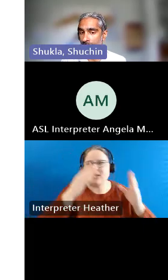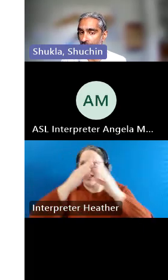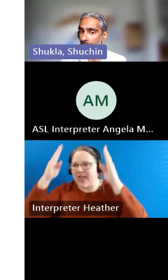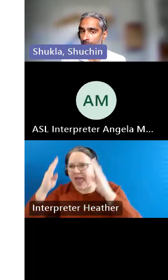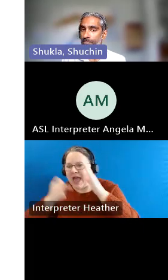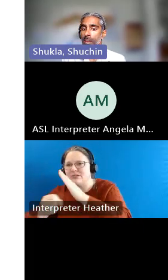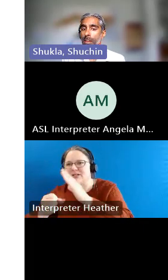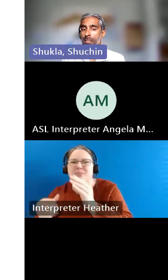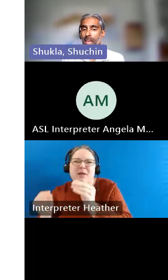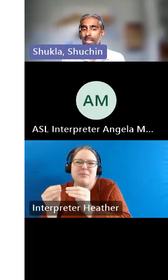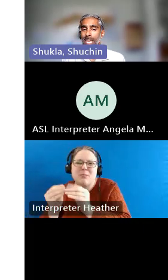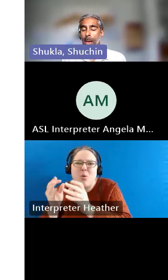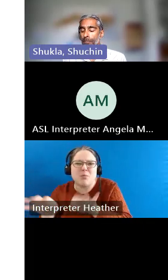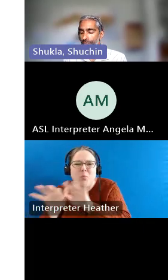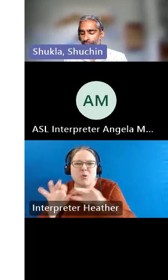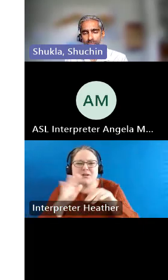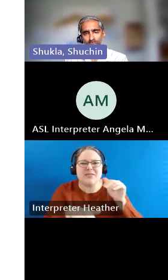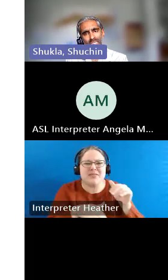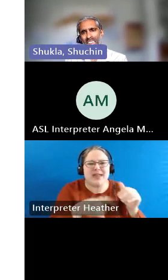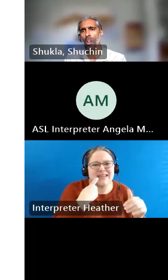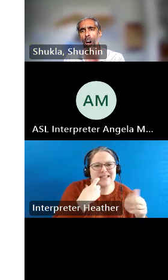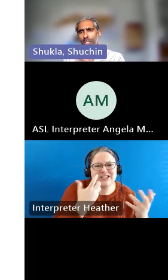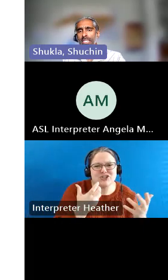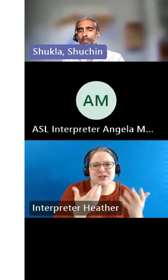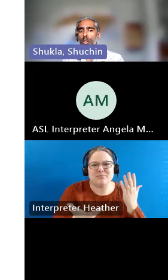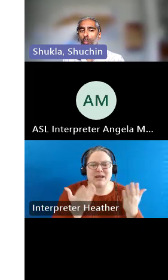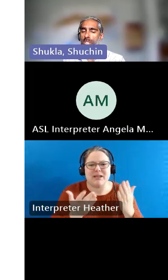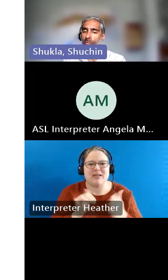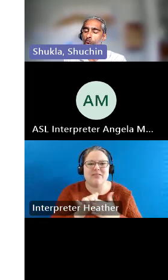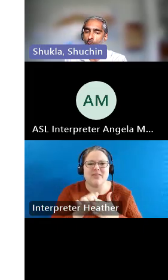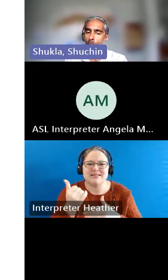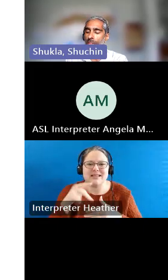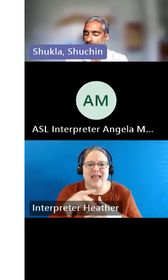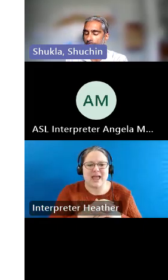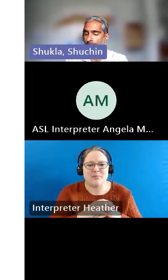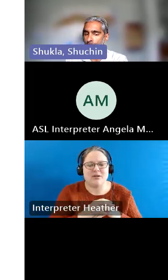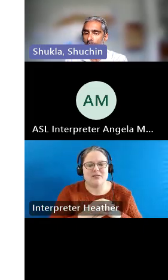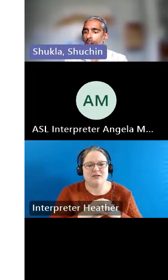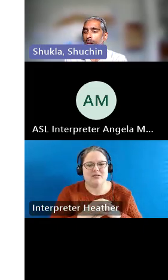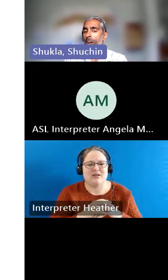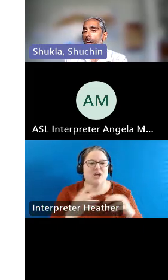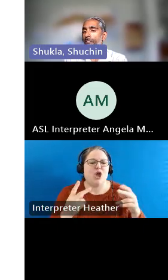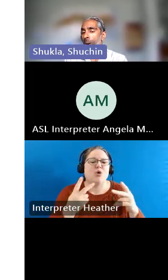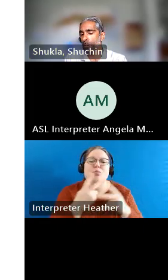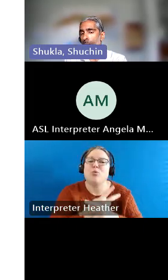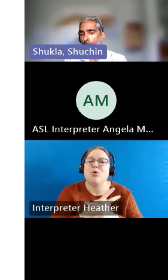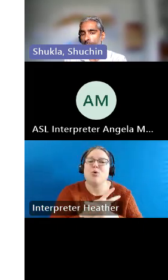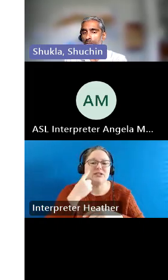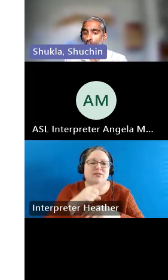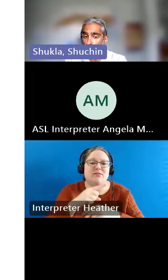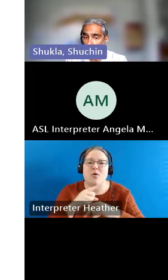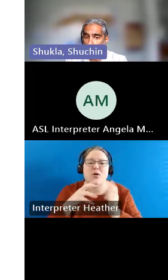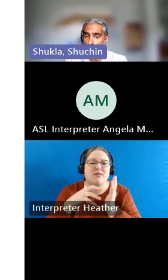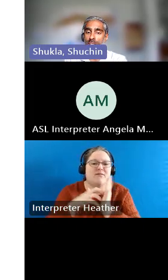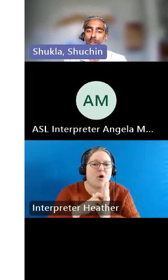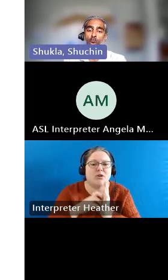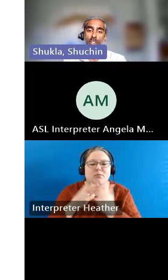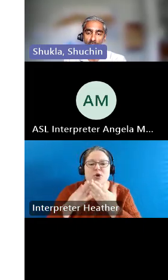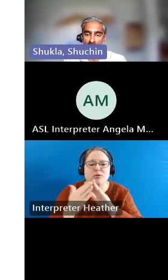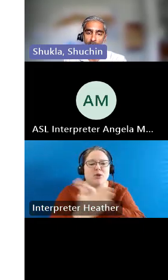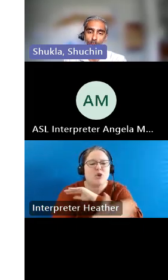to stop using fentanyl. So that's a gap. And then all these gaps are worse for all the same vulnerable communities: